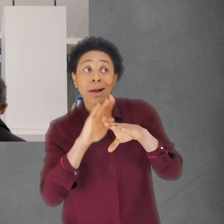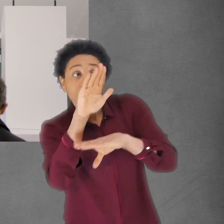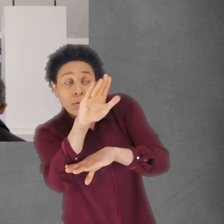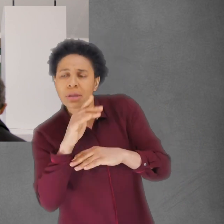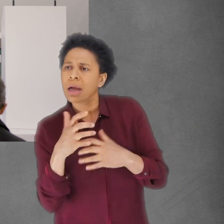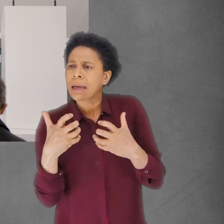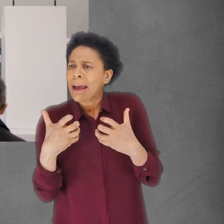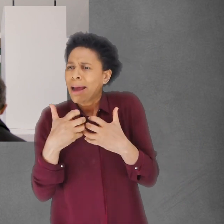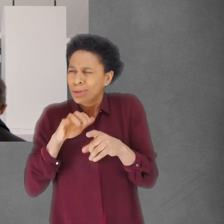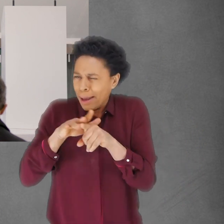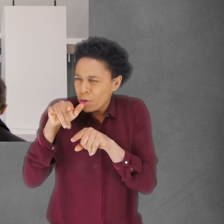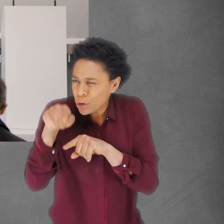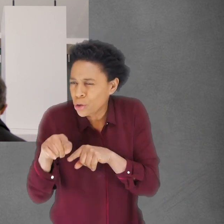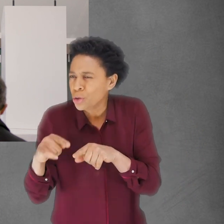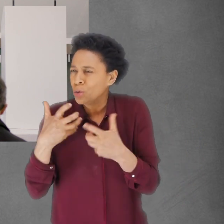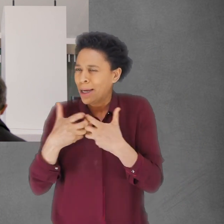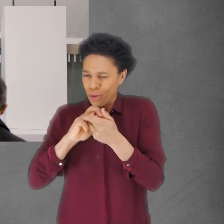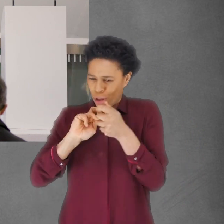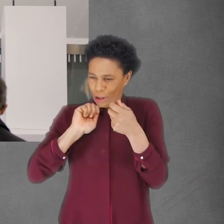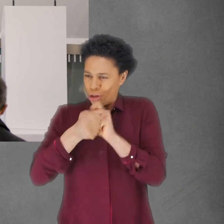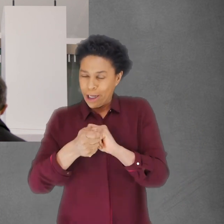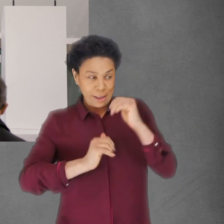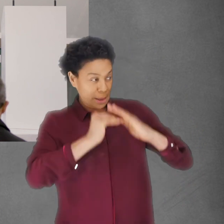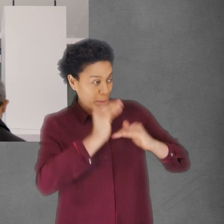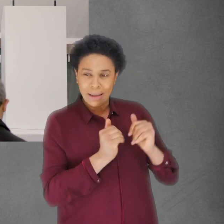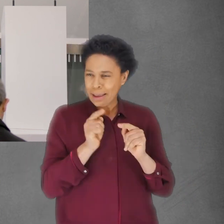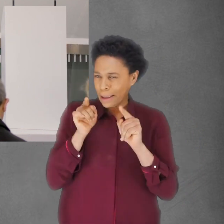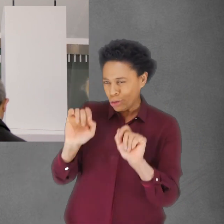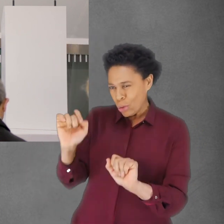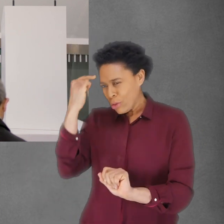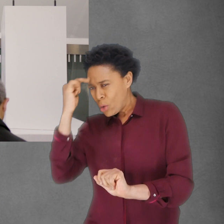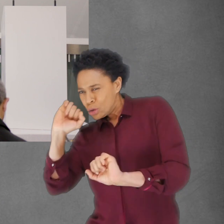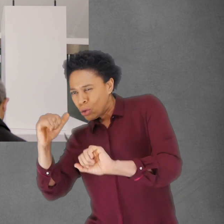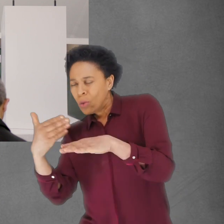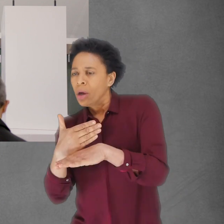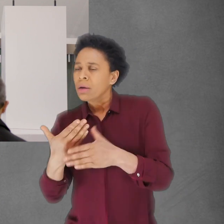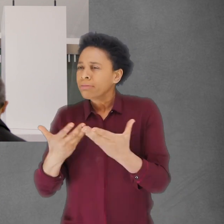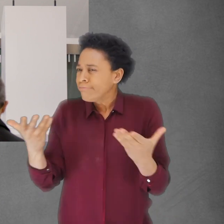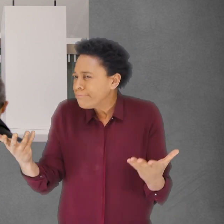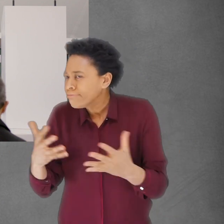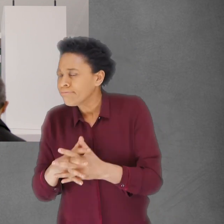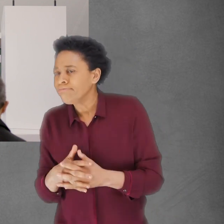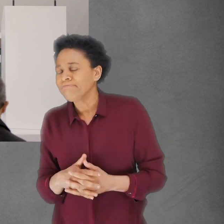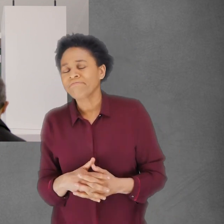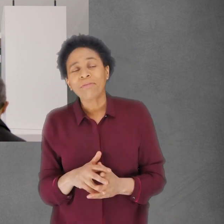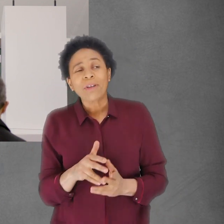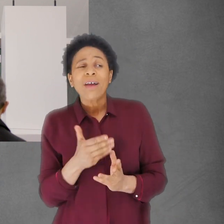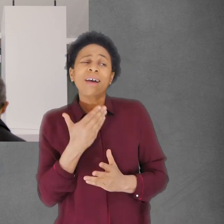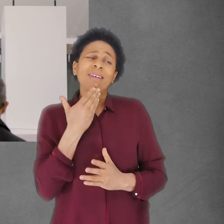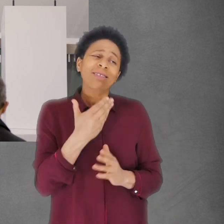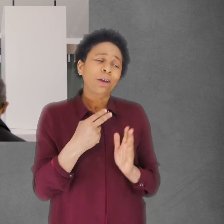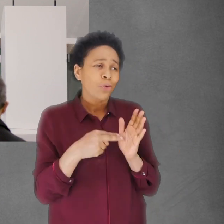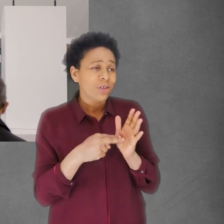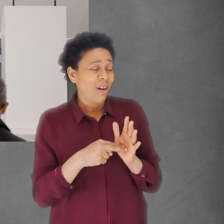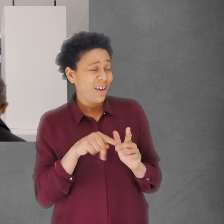all the activations that we did in the pavilion and outside of it changed it, and what has that done to the structure